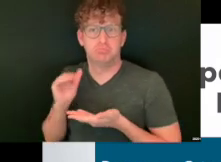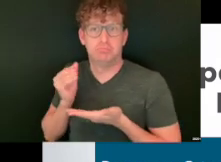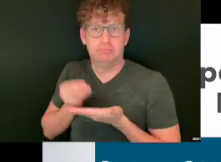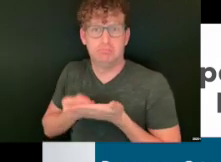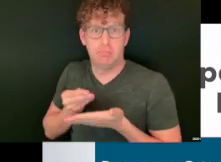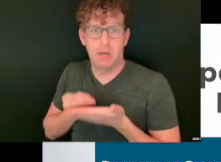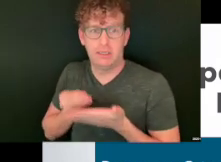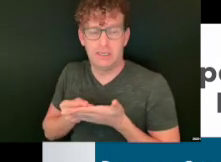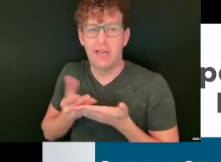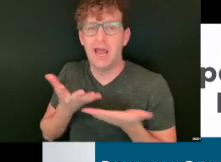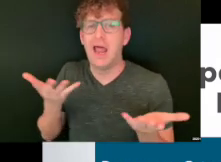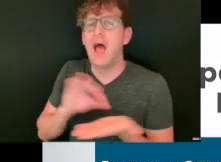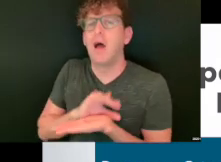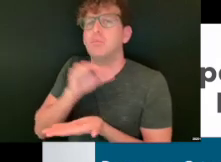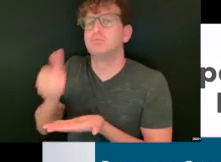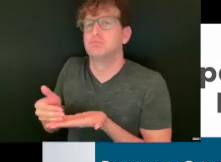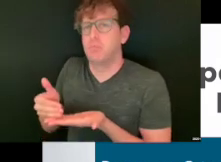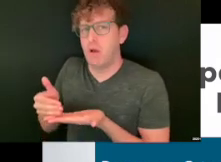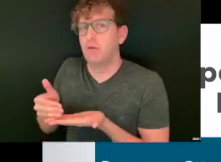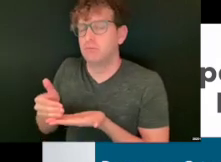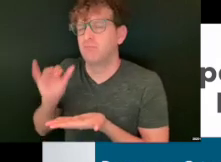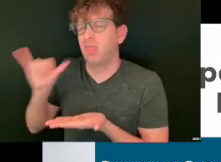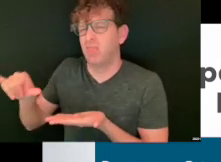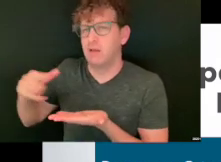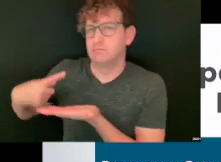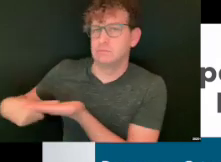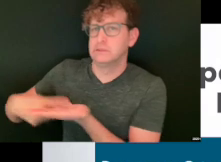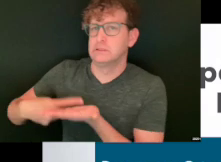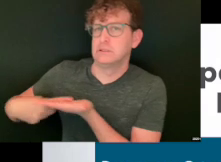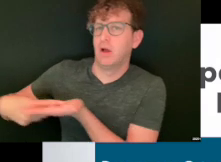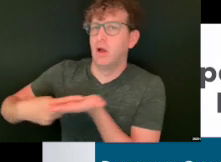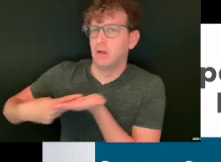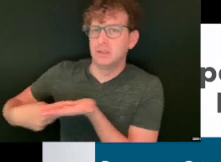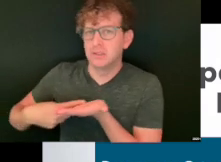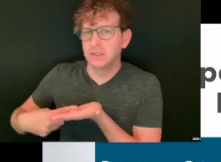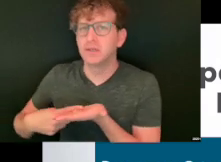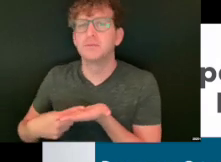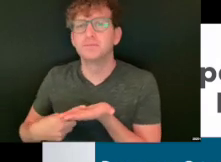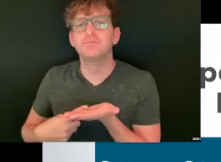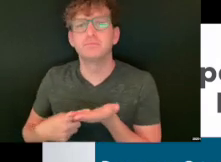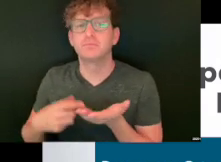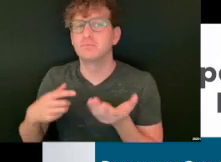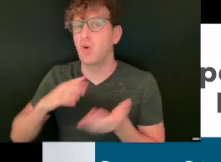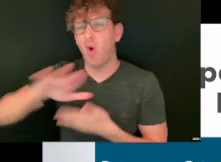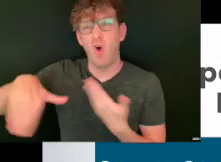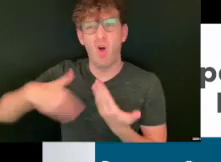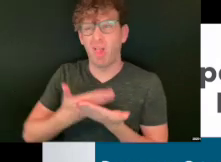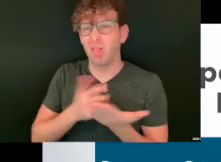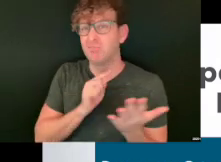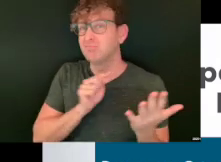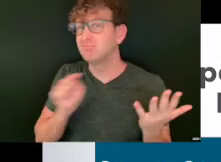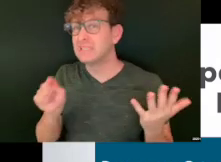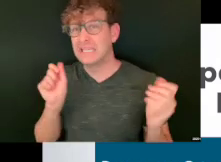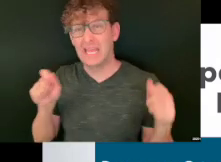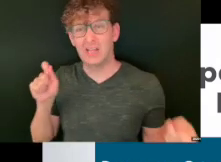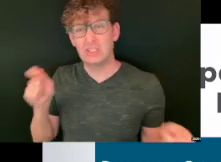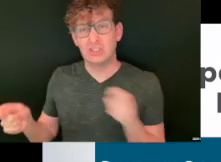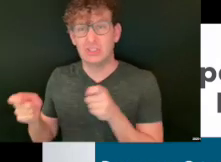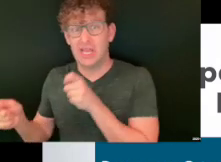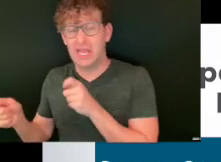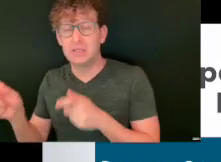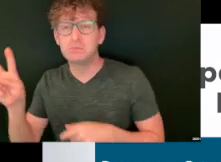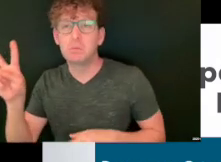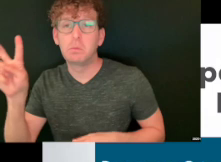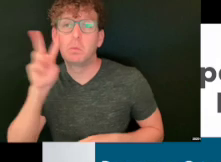June 15th. And even then, you have to keep in mind that some funding, such as our greenhouse